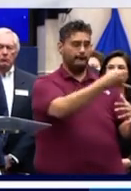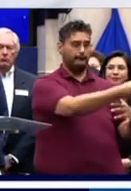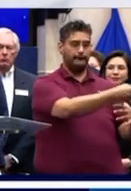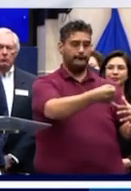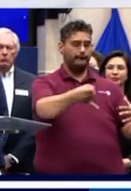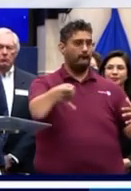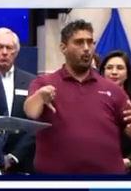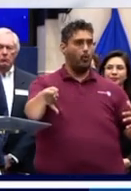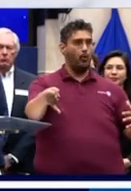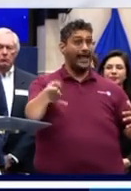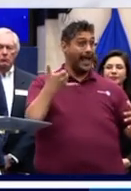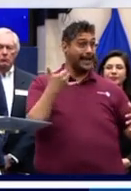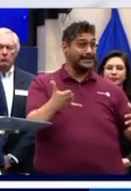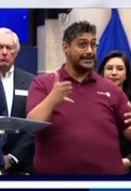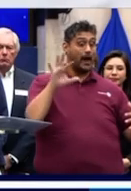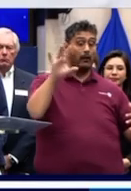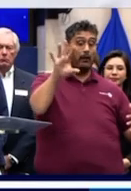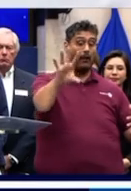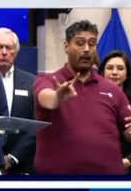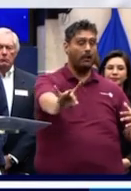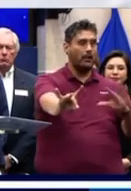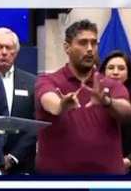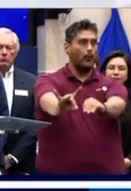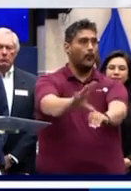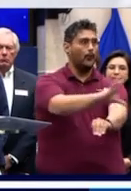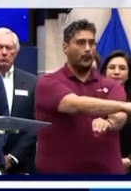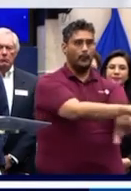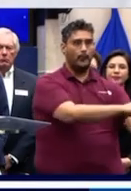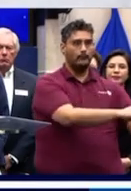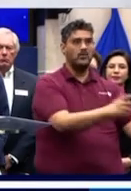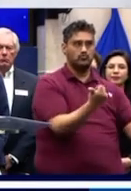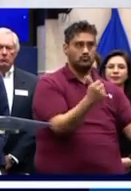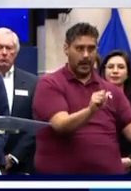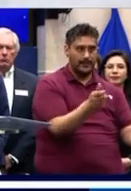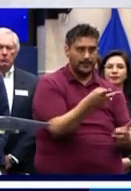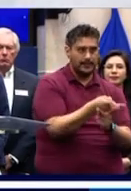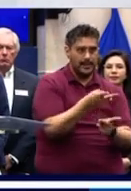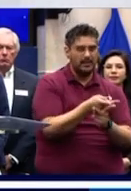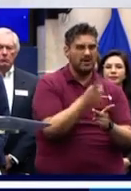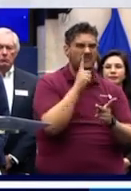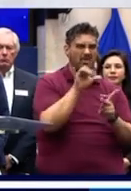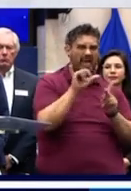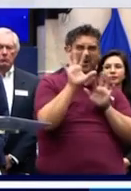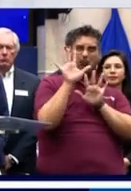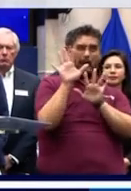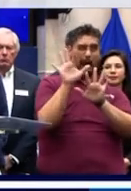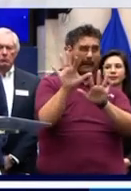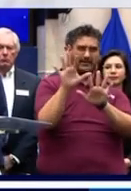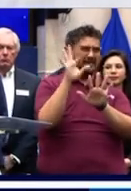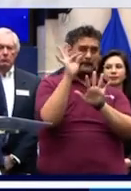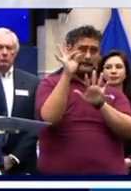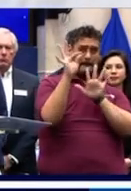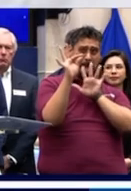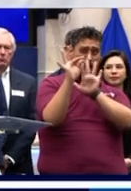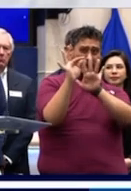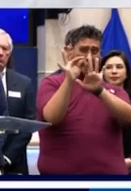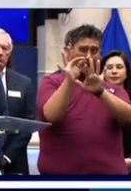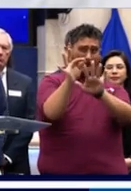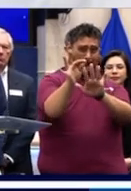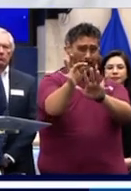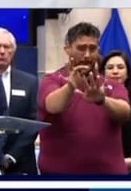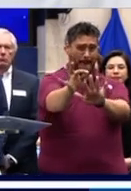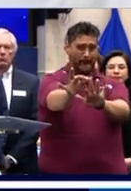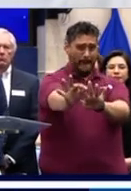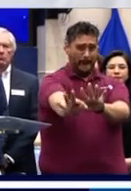working to put out spot fires within the perimeters and to keep the wind from spreading any additional